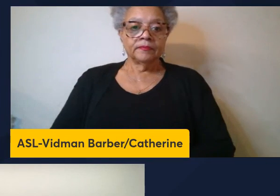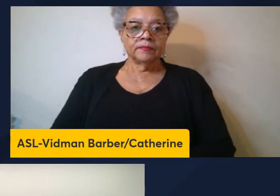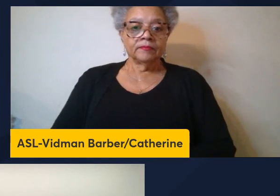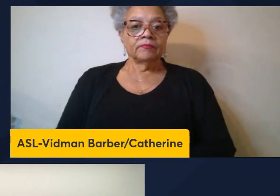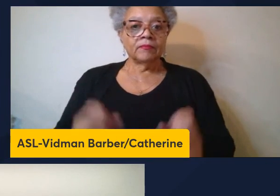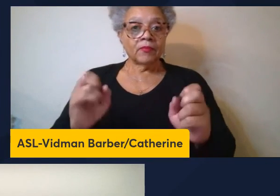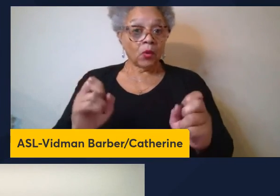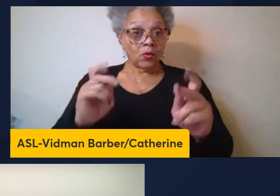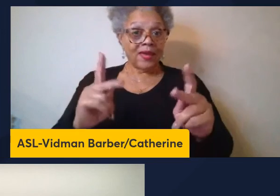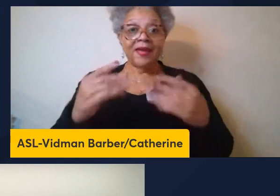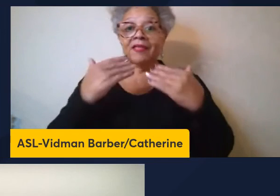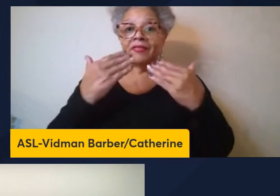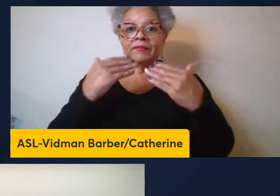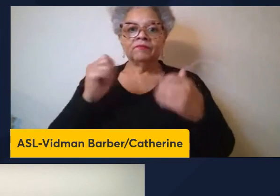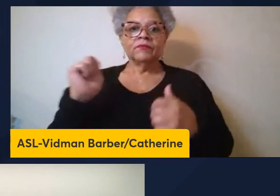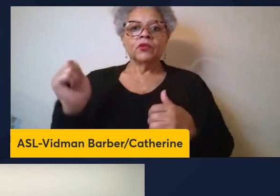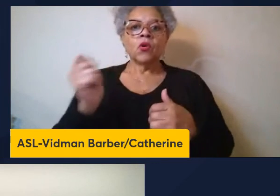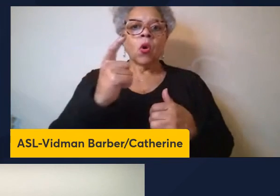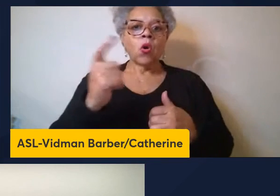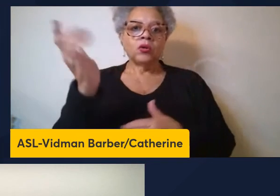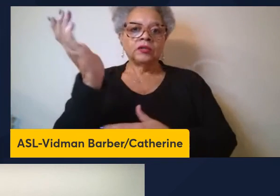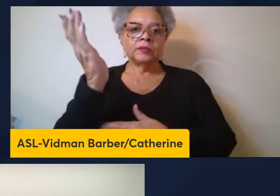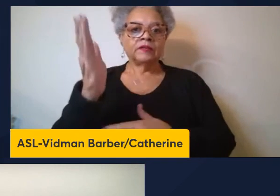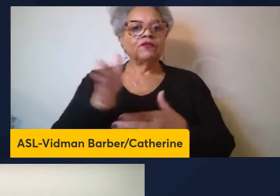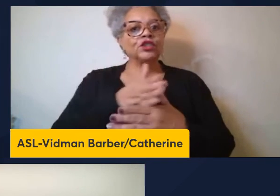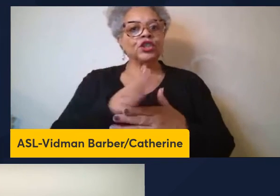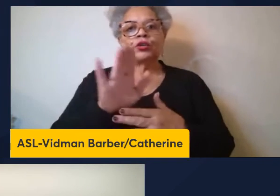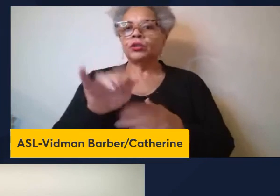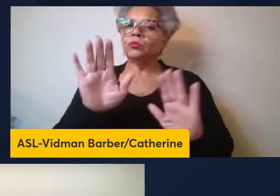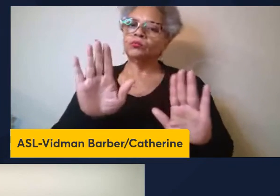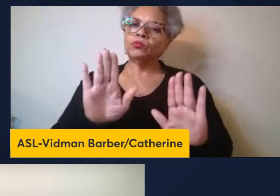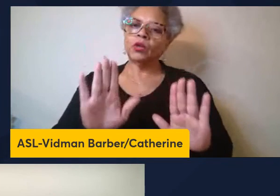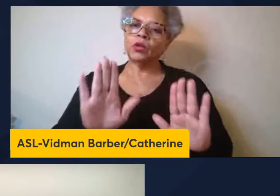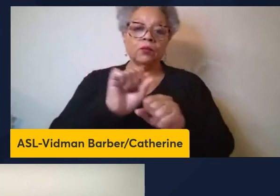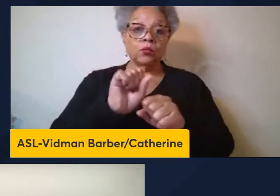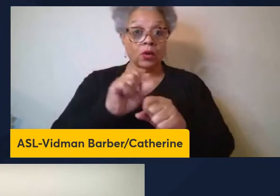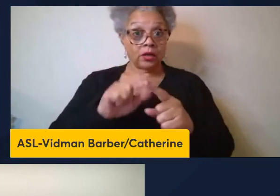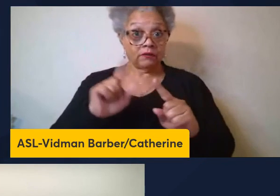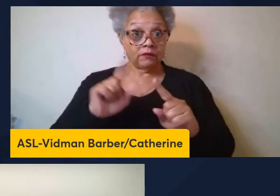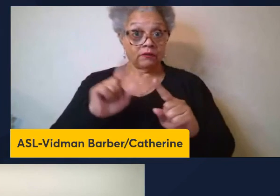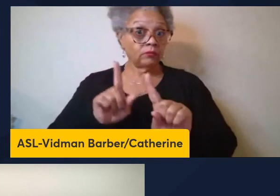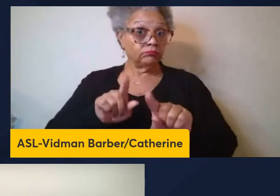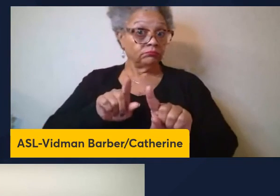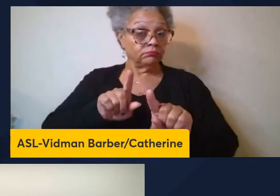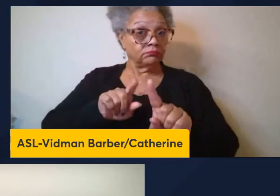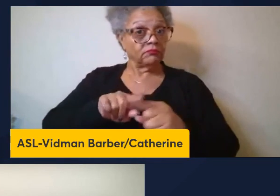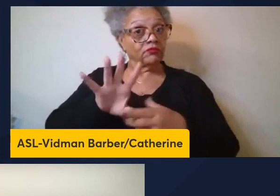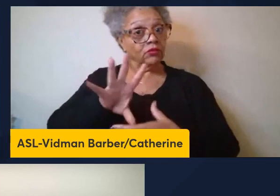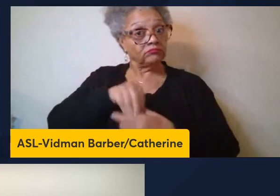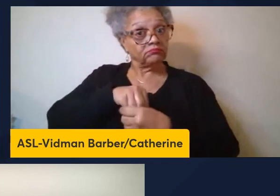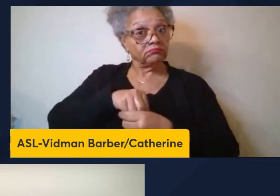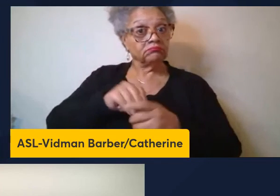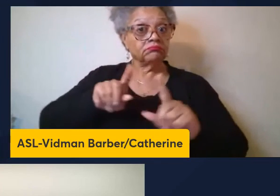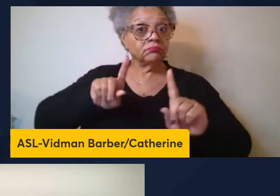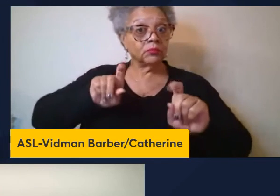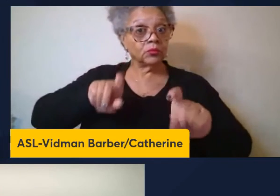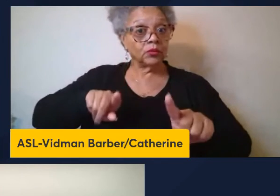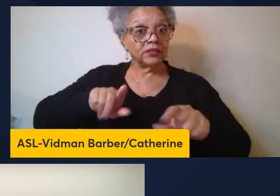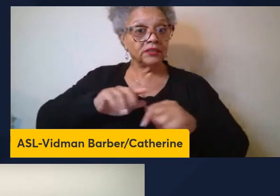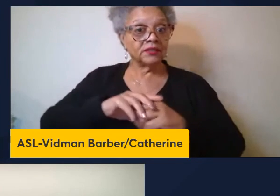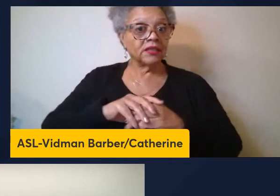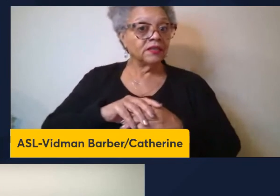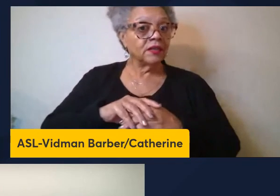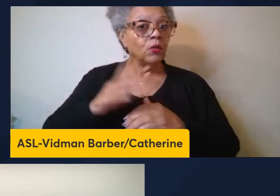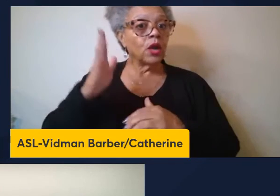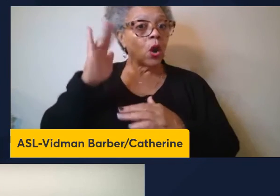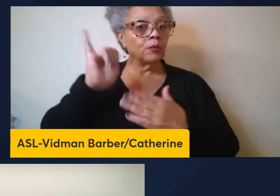Okay. Thank you to all the speakers for sharing your fabulous work and the attendees for your very engaging questions. We hope you'll stick